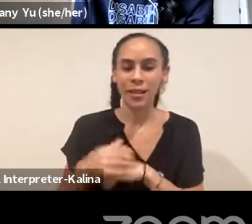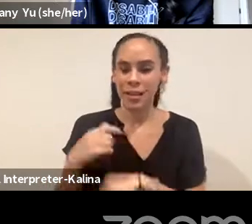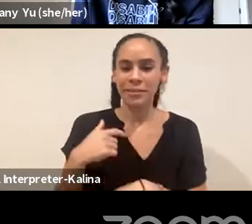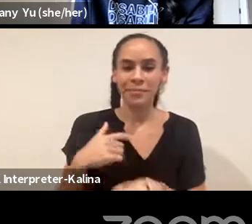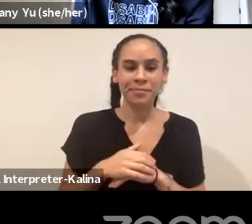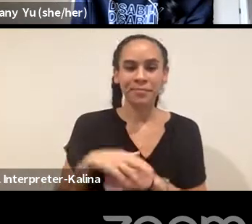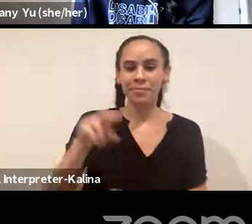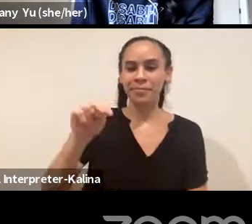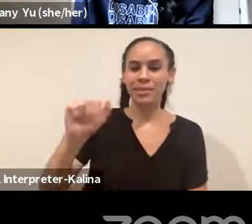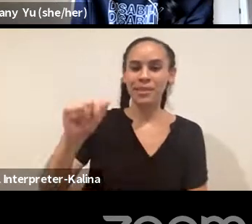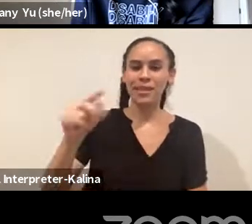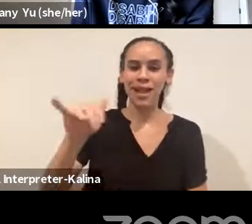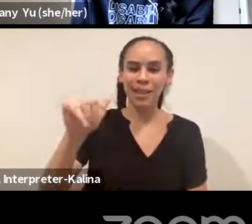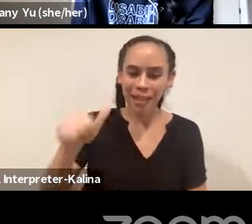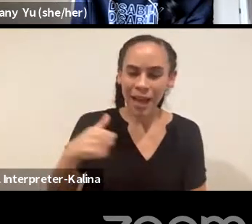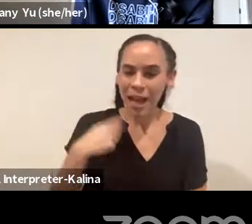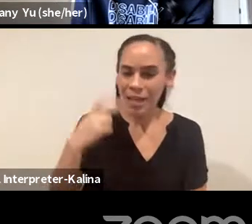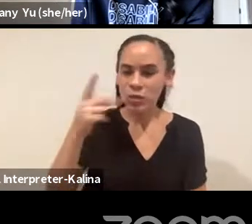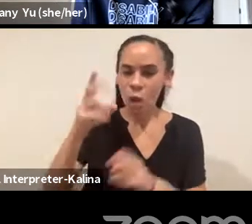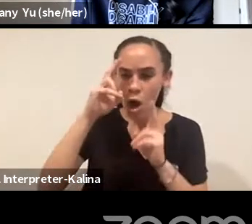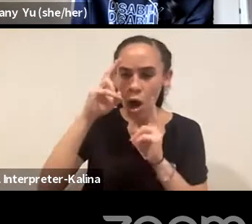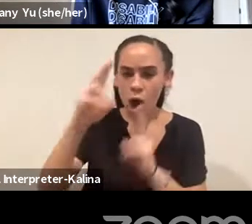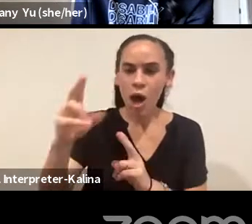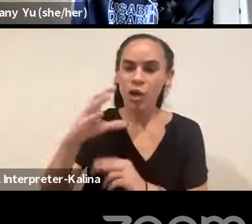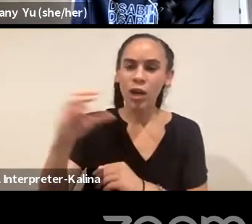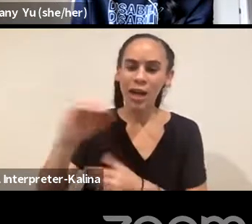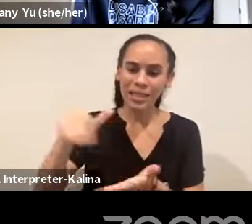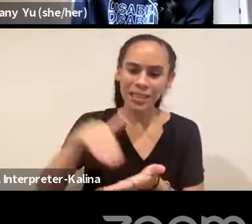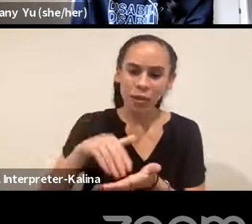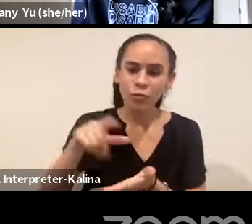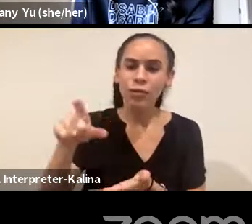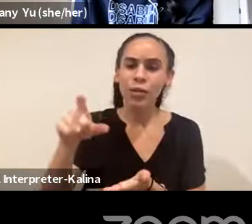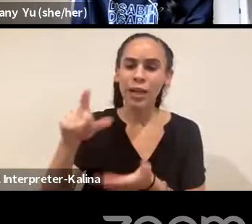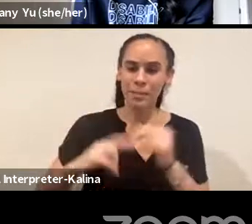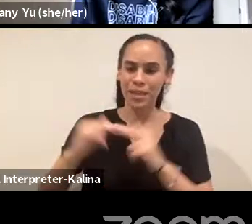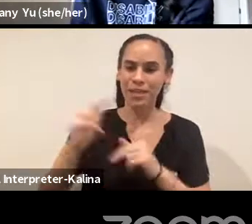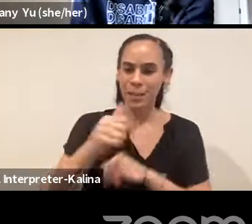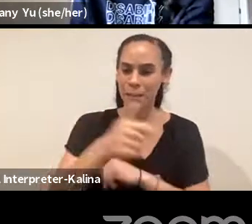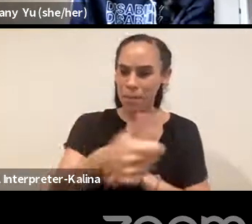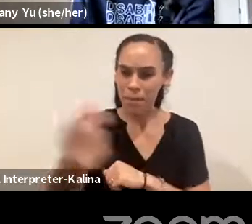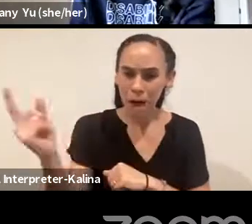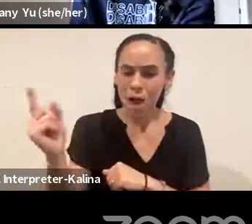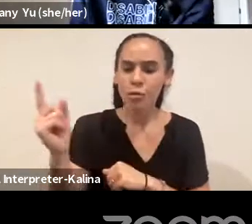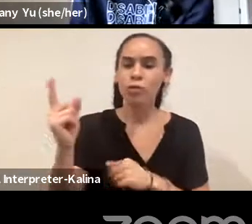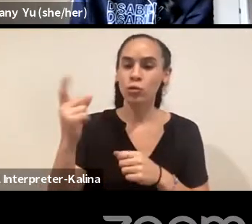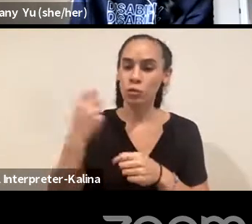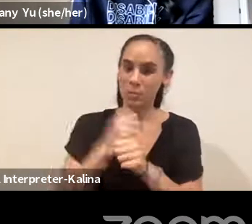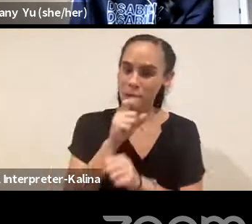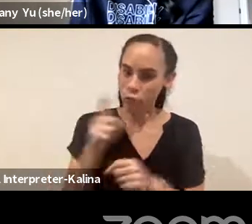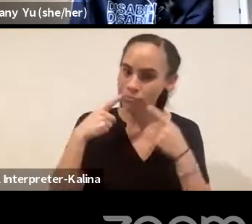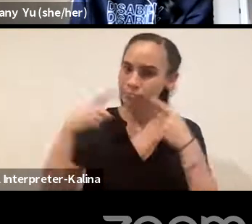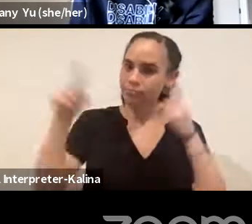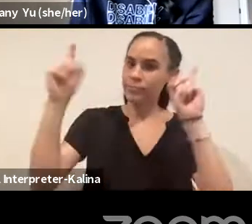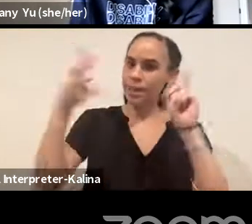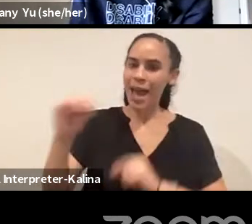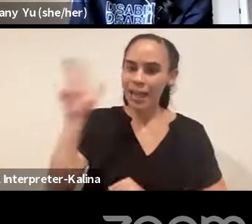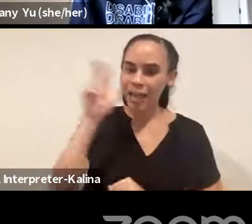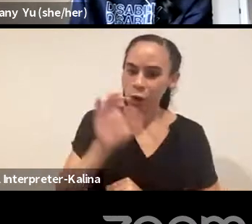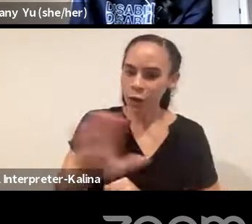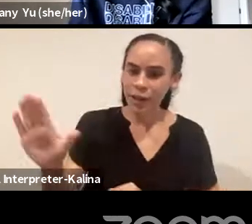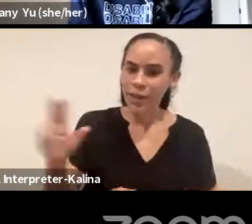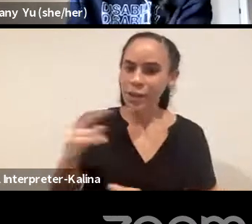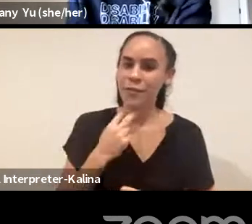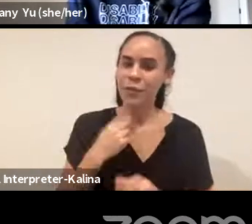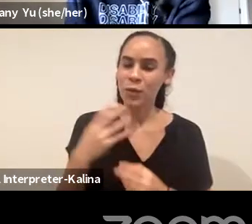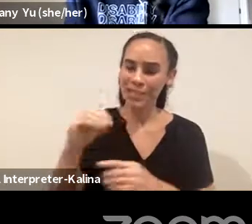Natalia, honoring, centering, and building up marginalized and underrepresented people to ensure success, thriving, and that voices are heard and defended.